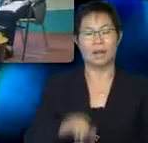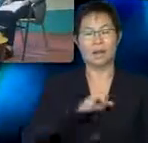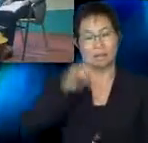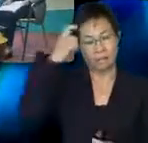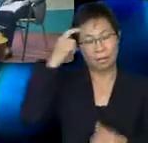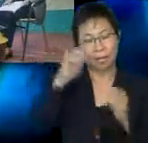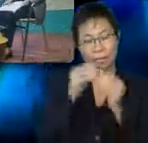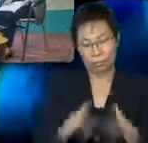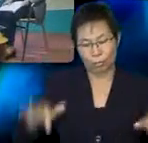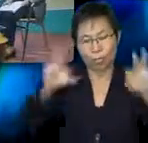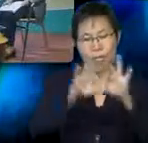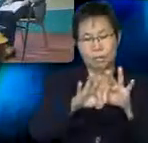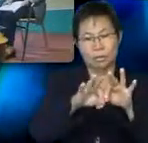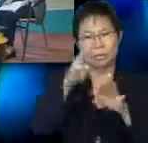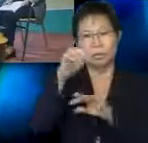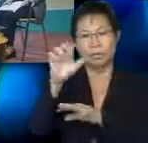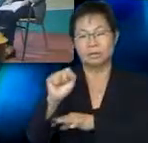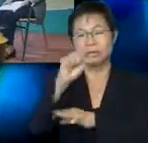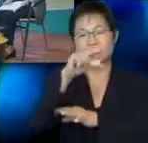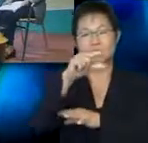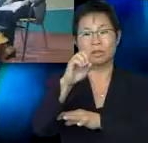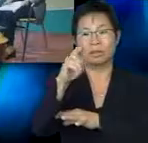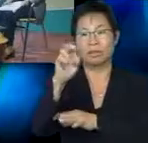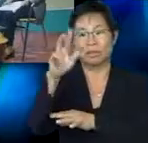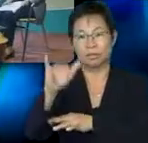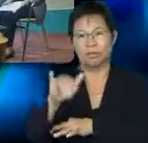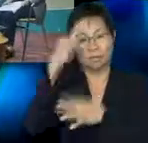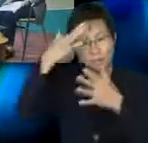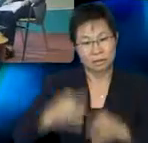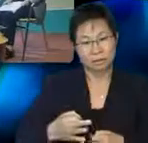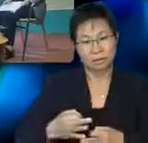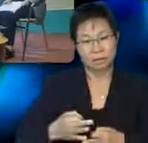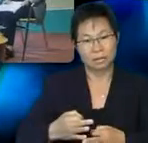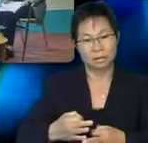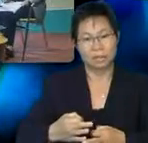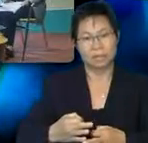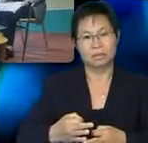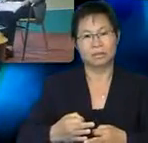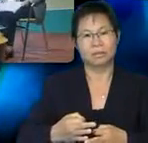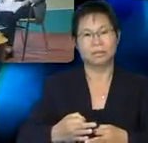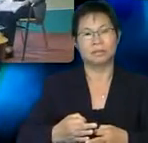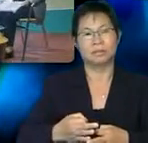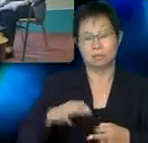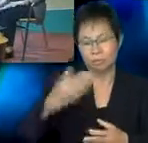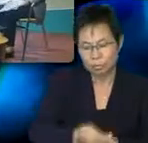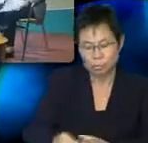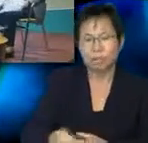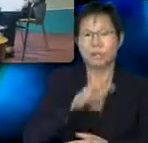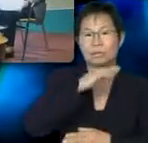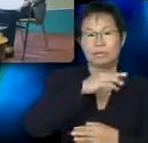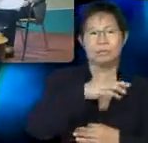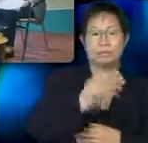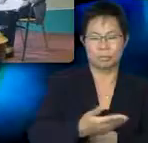think more importantly, Miss Gowri has decided to use various construction materials as a tool